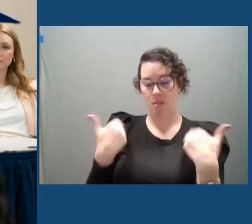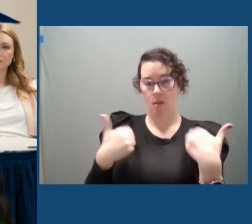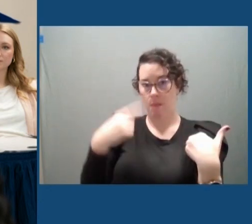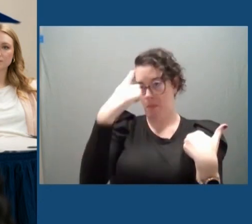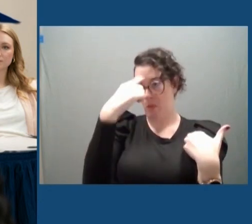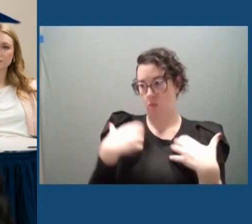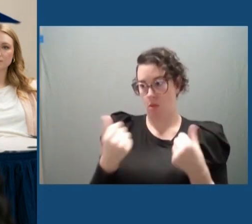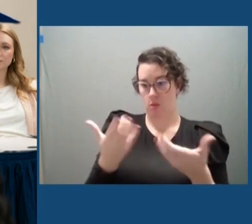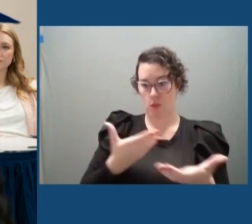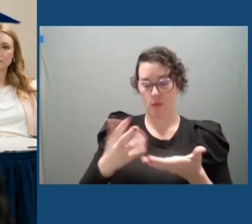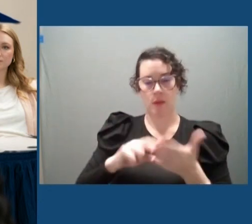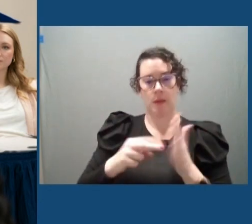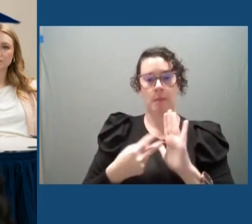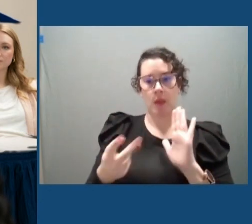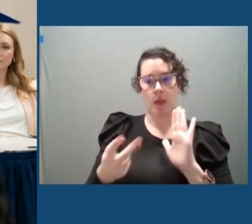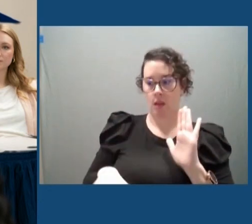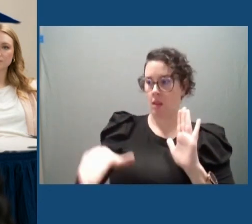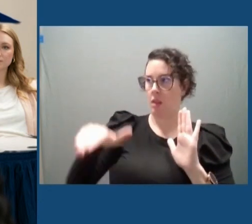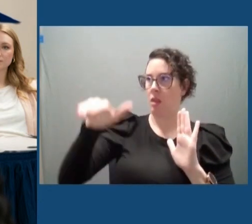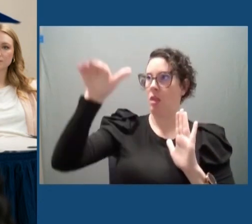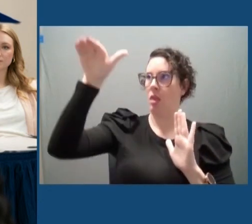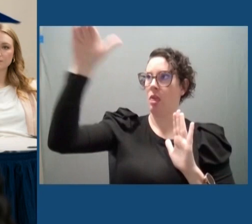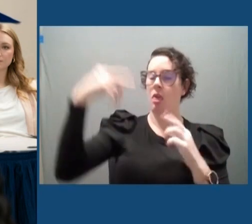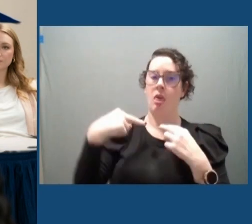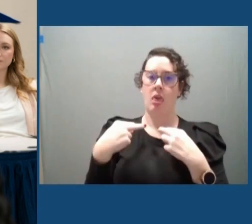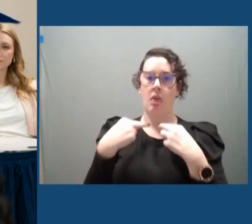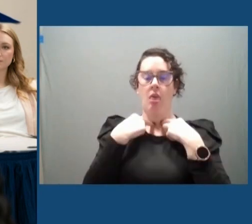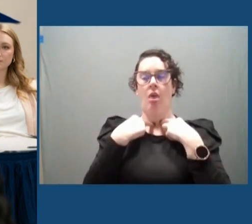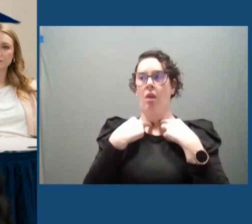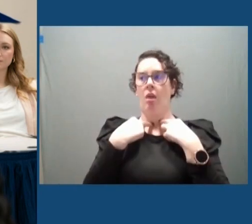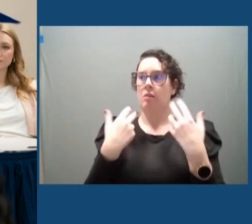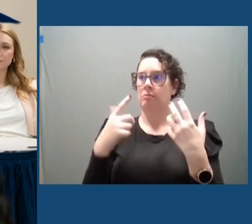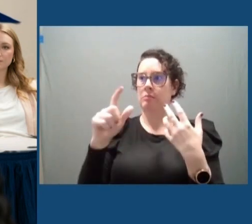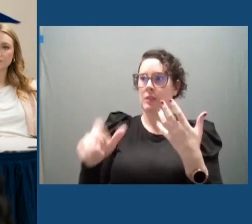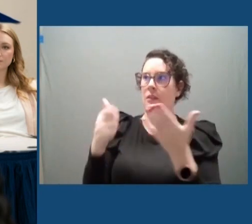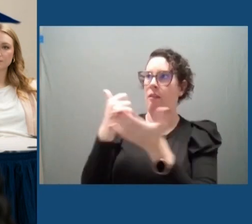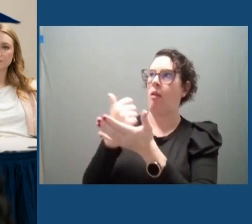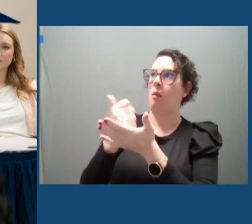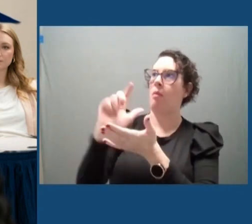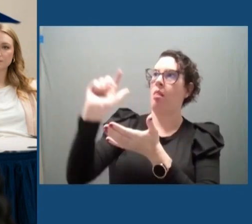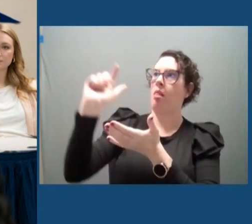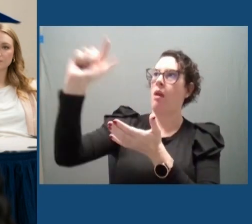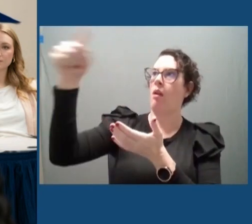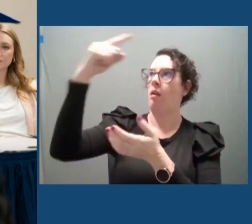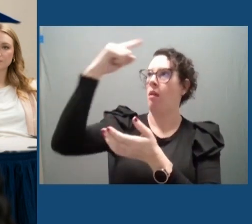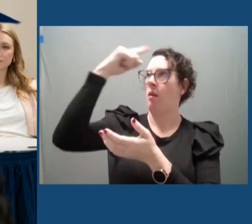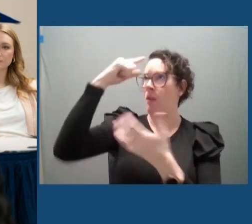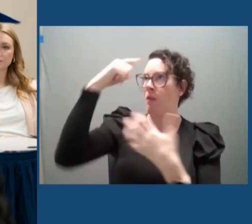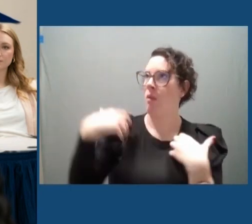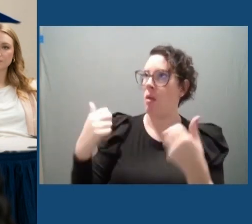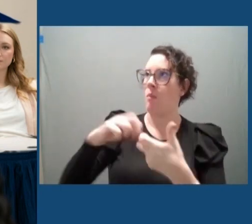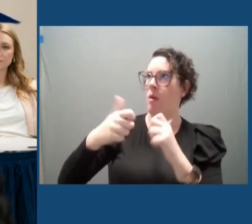they won't be relegated to a lifetime of needing care later on. When schools closed during